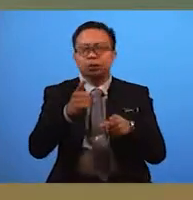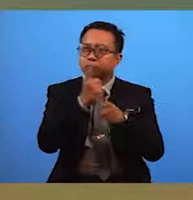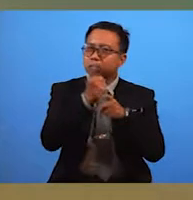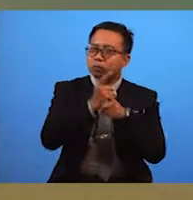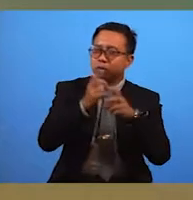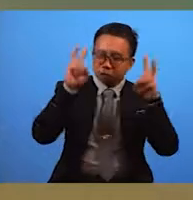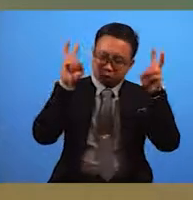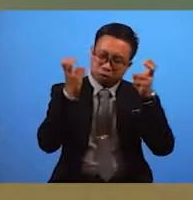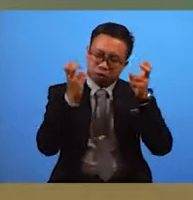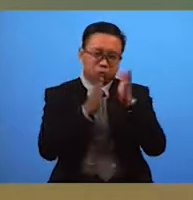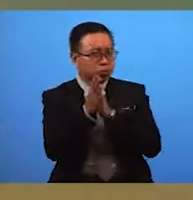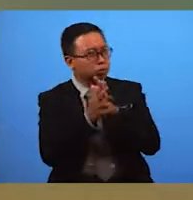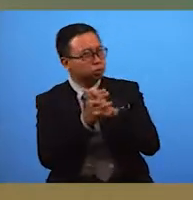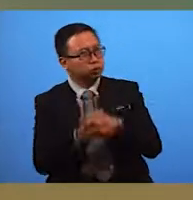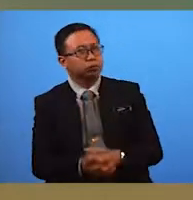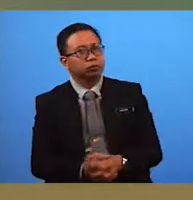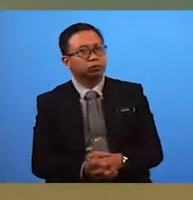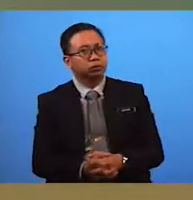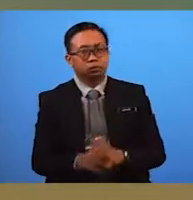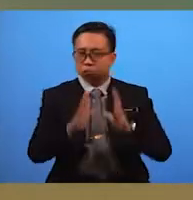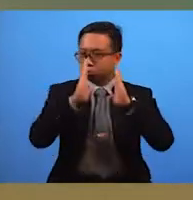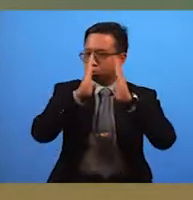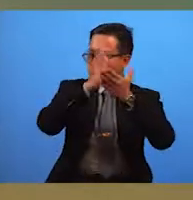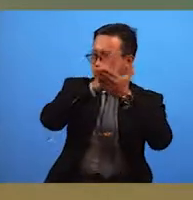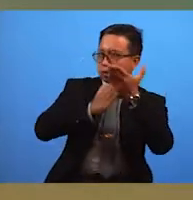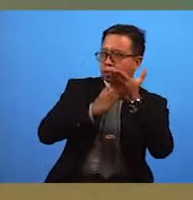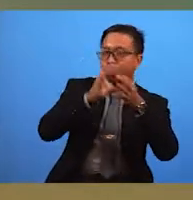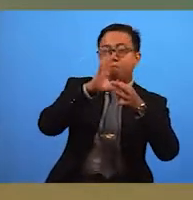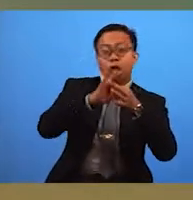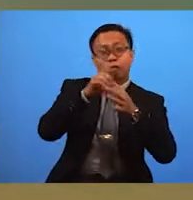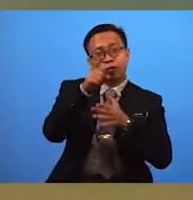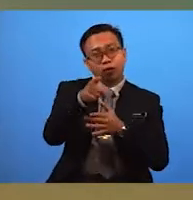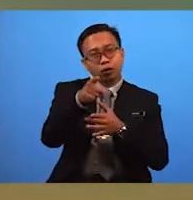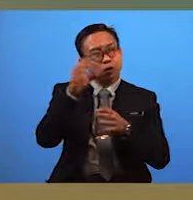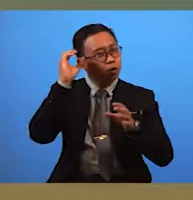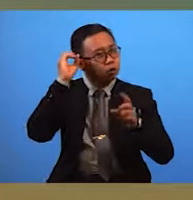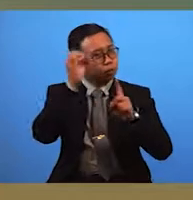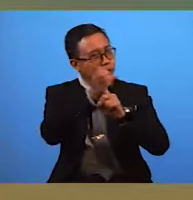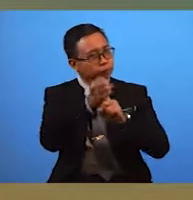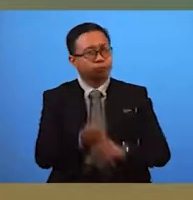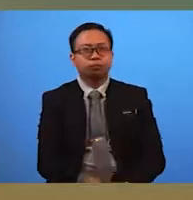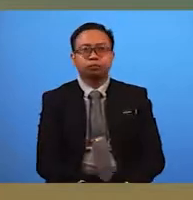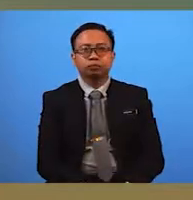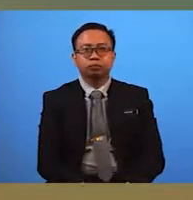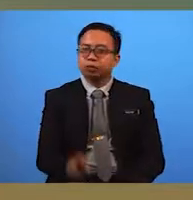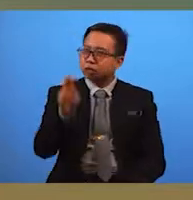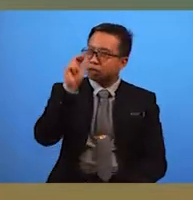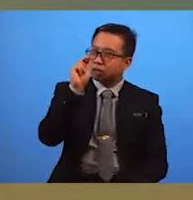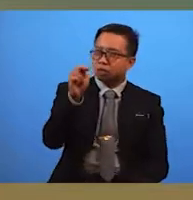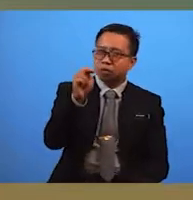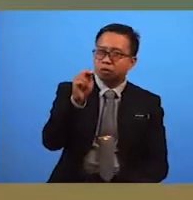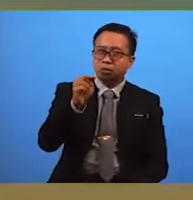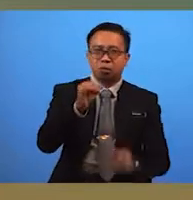article. It should center around the purpose of your article. you need a